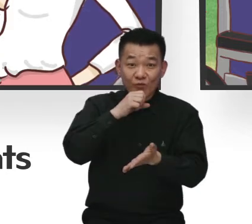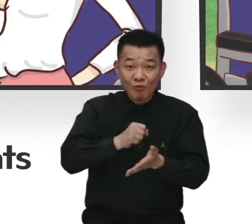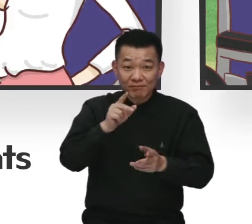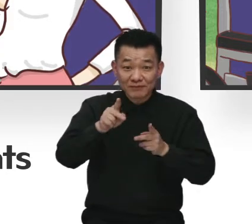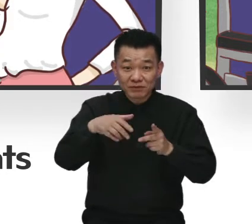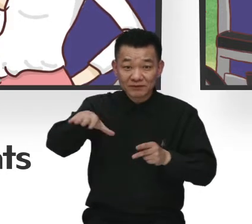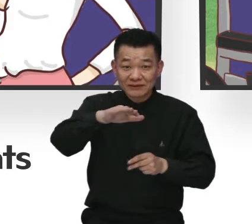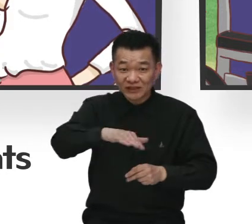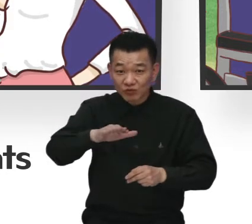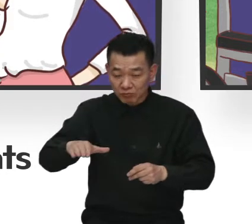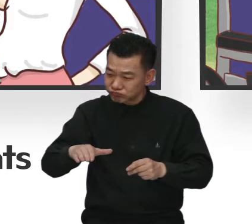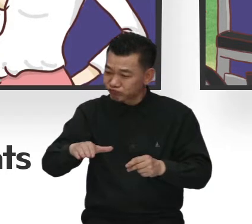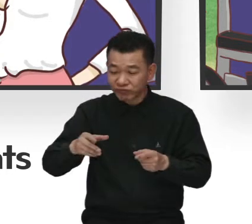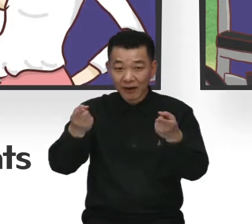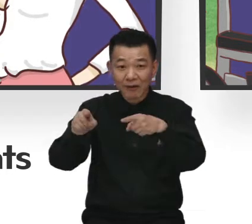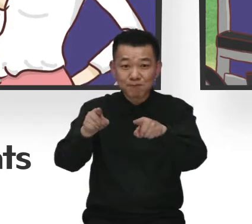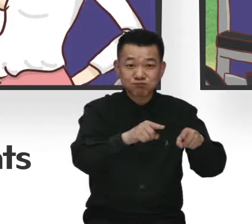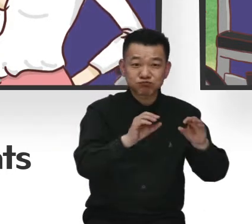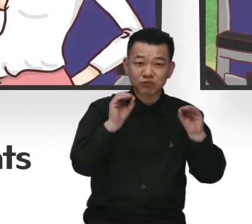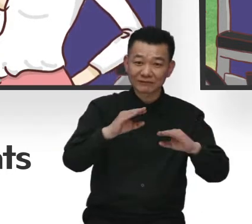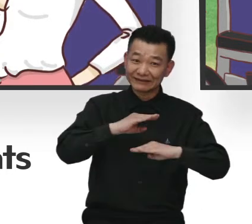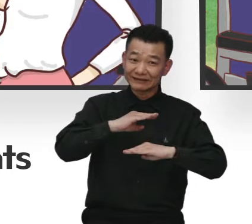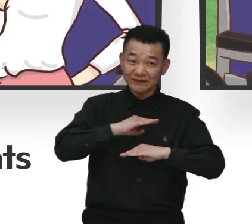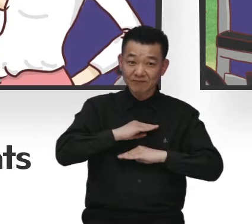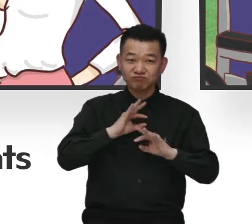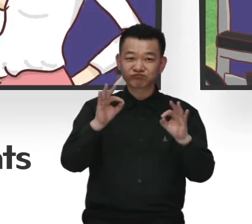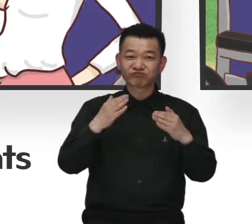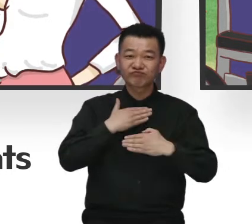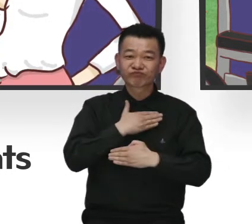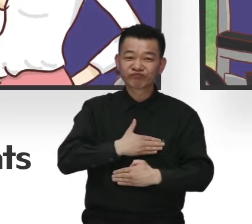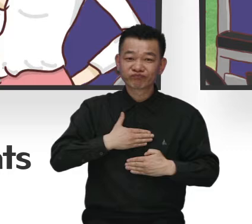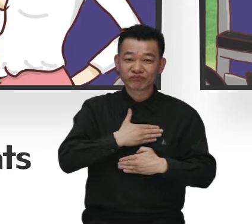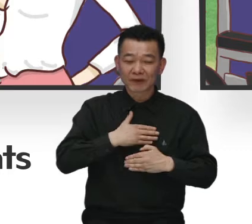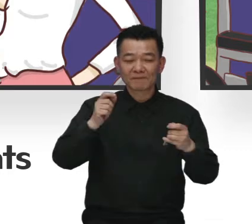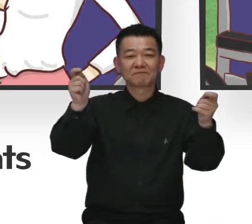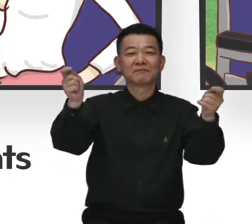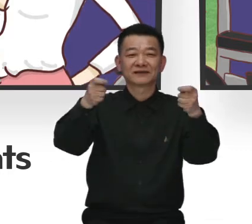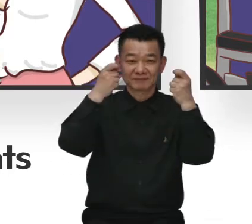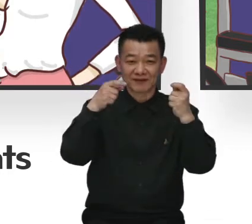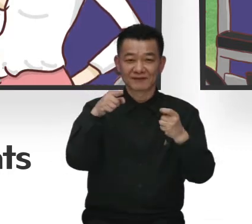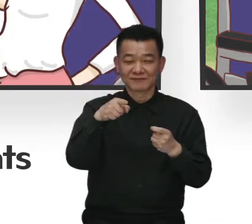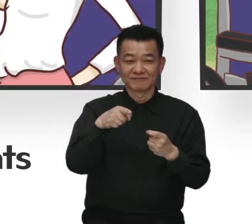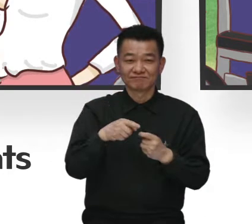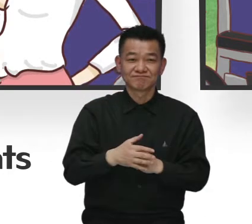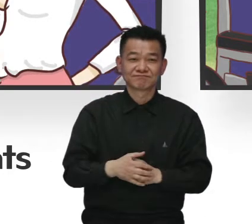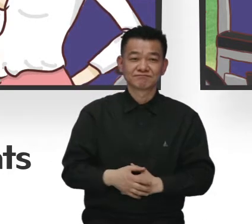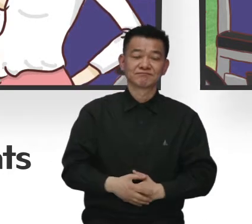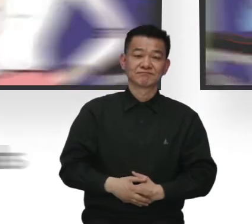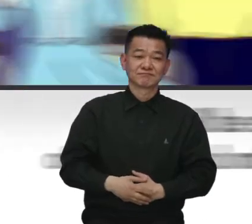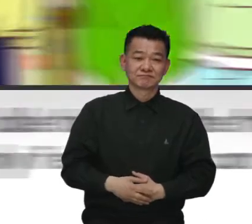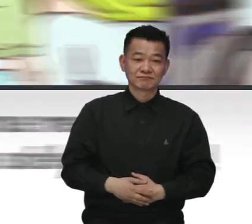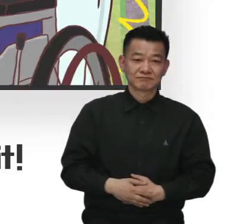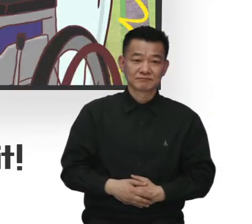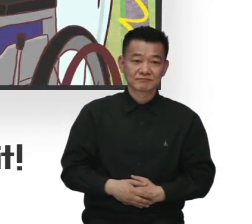mobility difficulties and young children were able to enjoy the festival without any accidents.